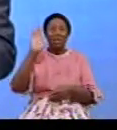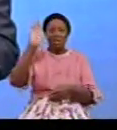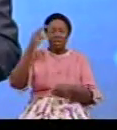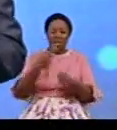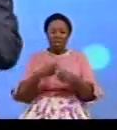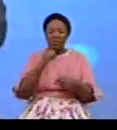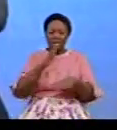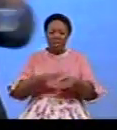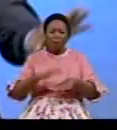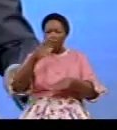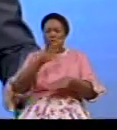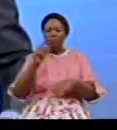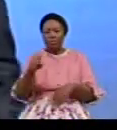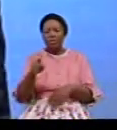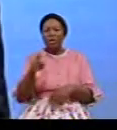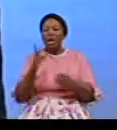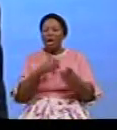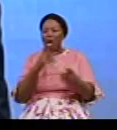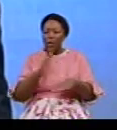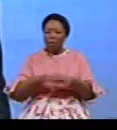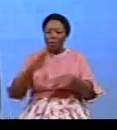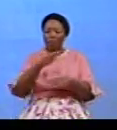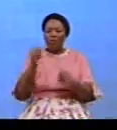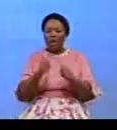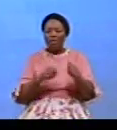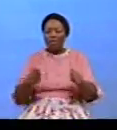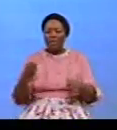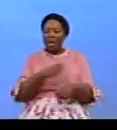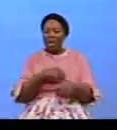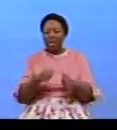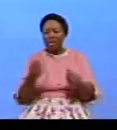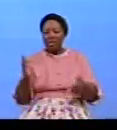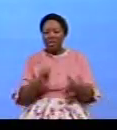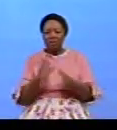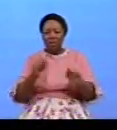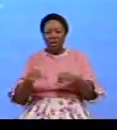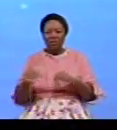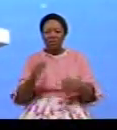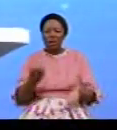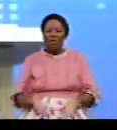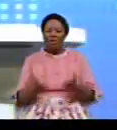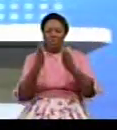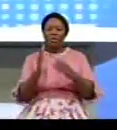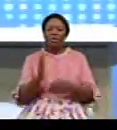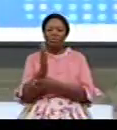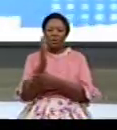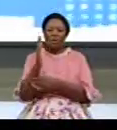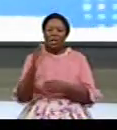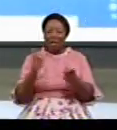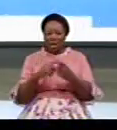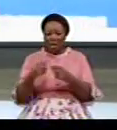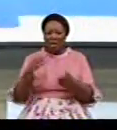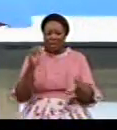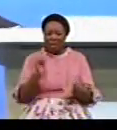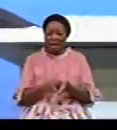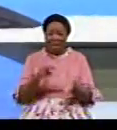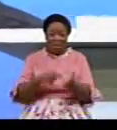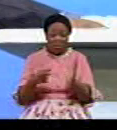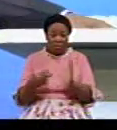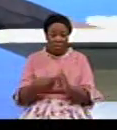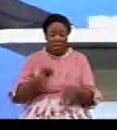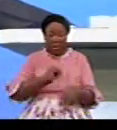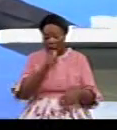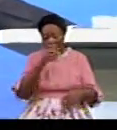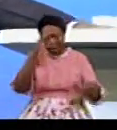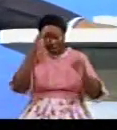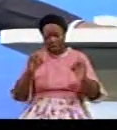I will give them an heart to know me. When you return, he'll touch your heart, he'll transform your heart,